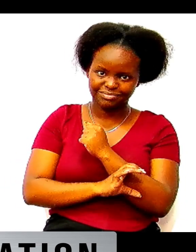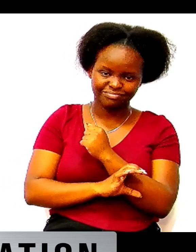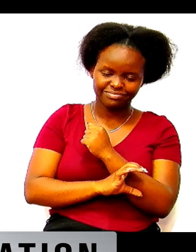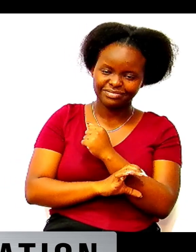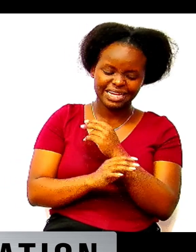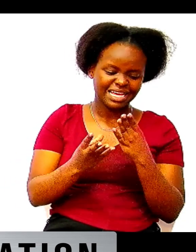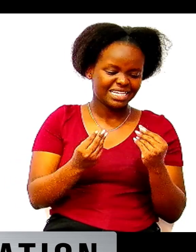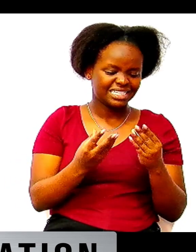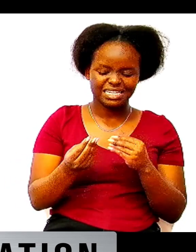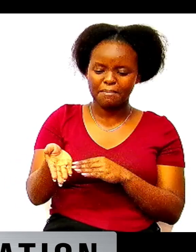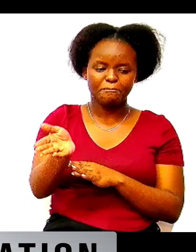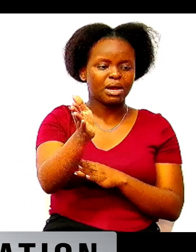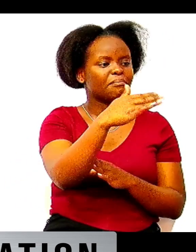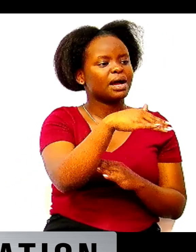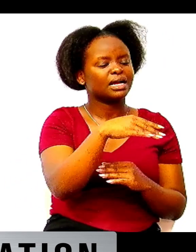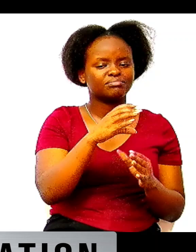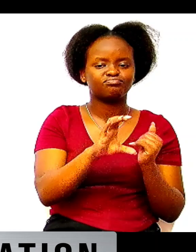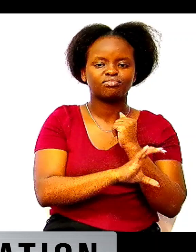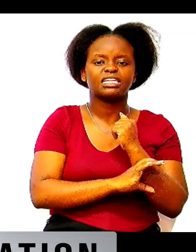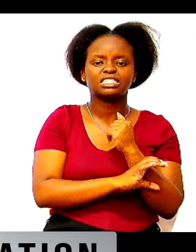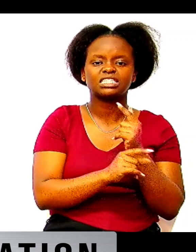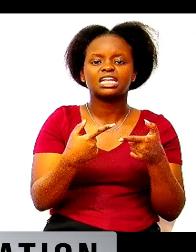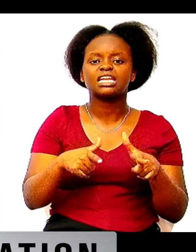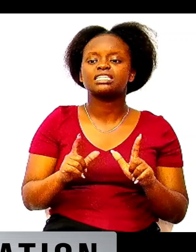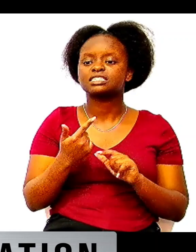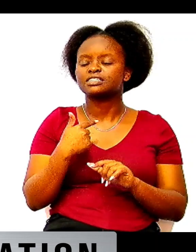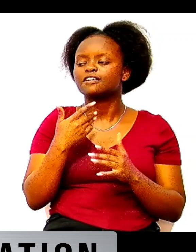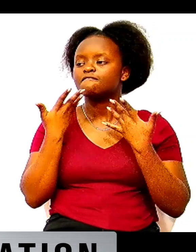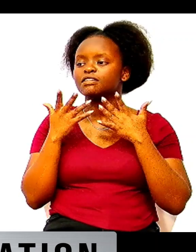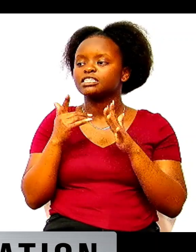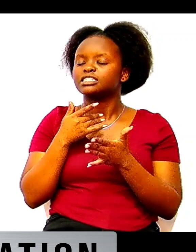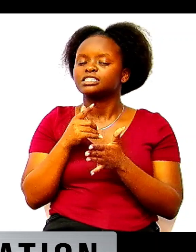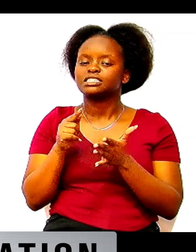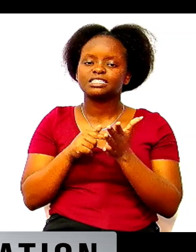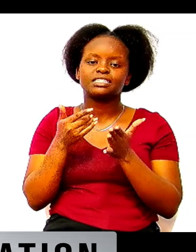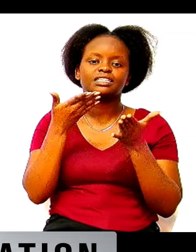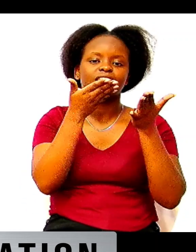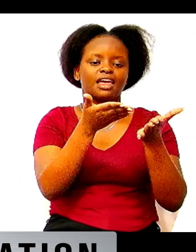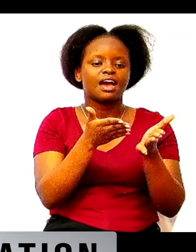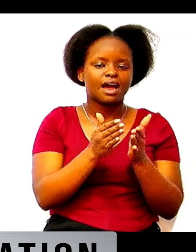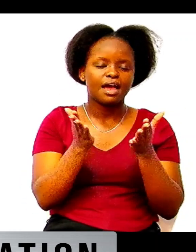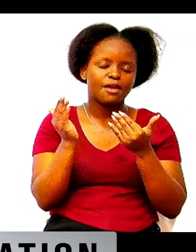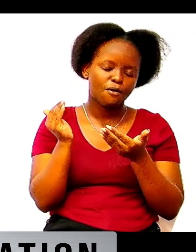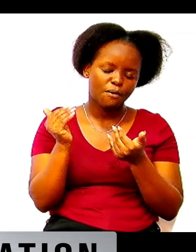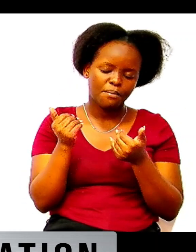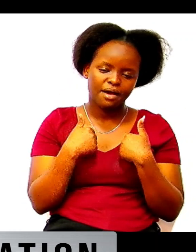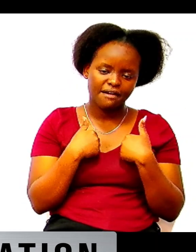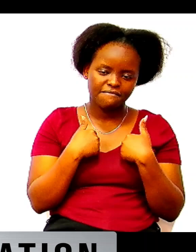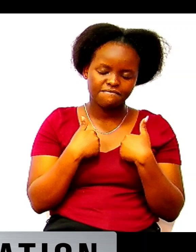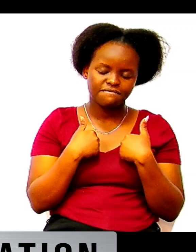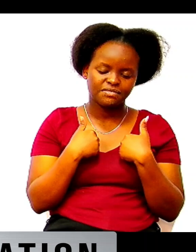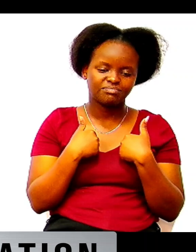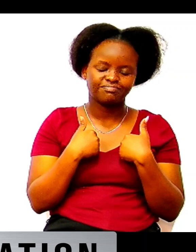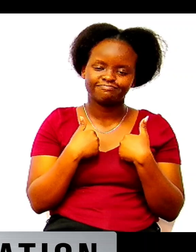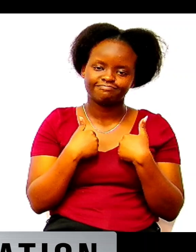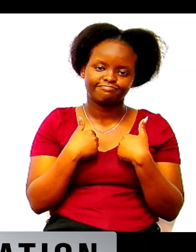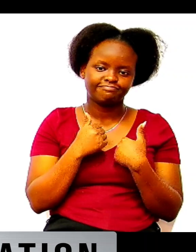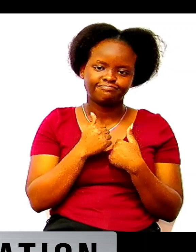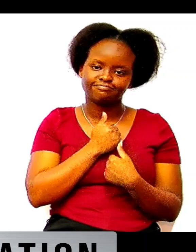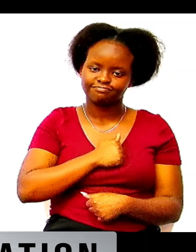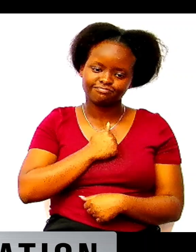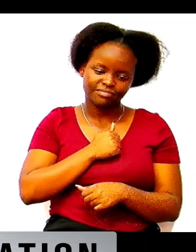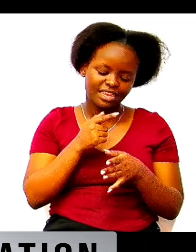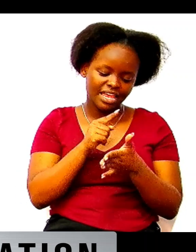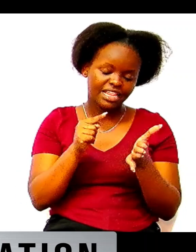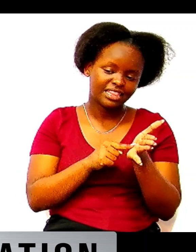say, go back to your country and let's finish this there. I hope there's going to be tolerance, Jonah, and I hope this Madaraka Day is